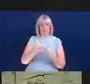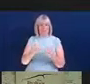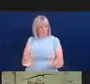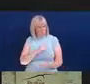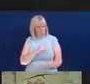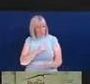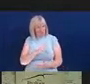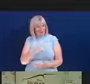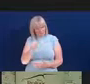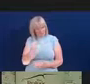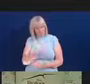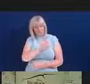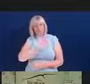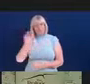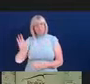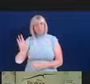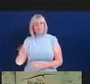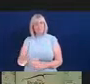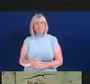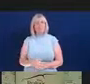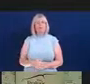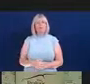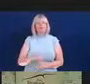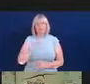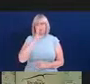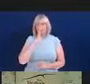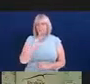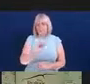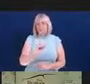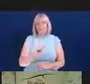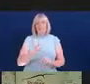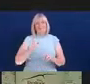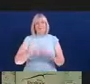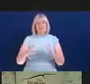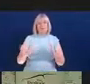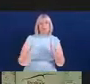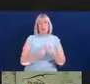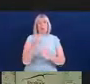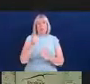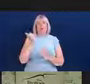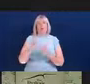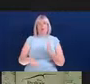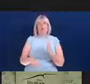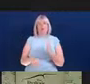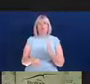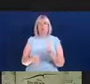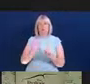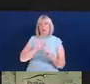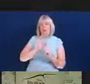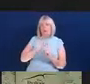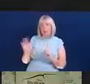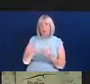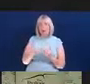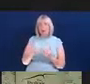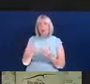work and you apply within six weeks, I'm told that no matter the size of your company, or it's fully funded, if you have a